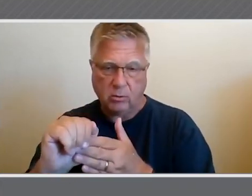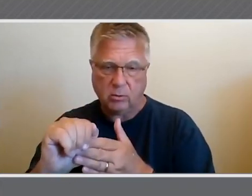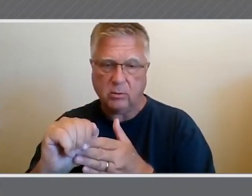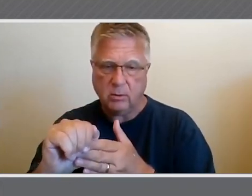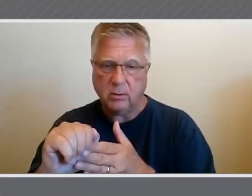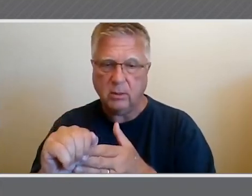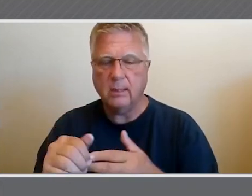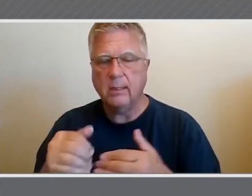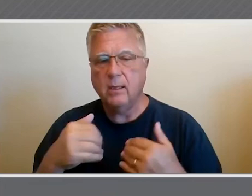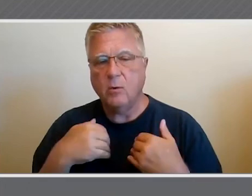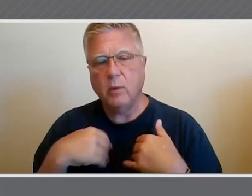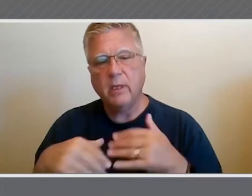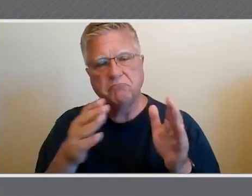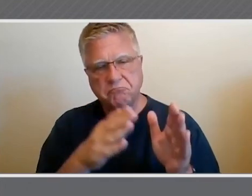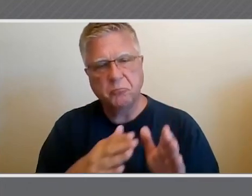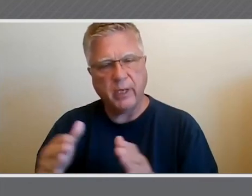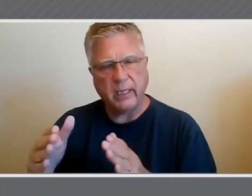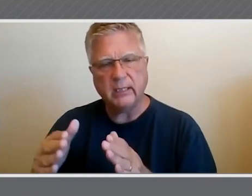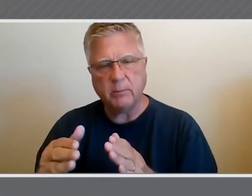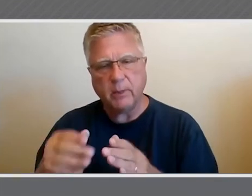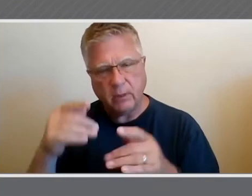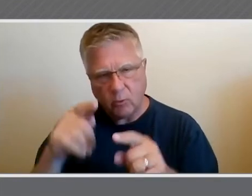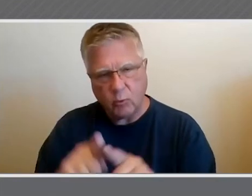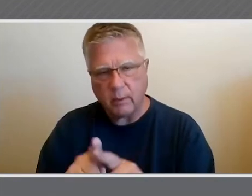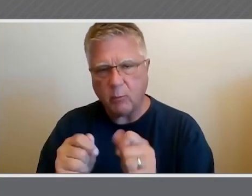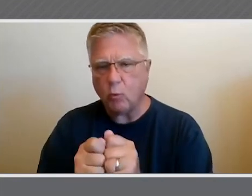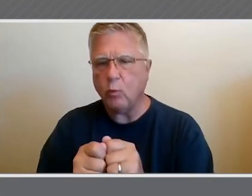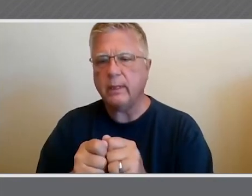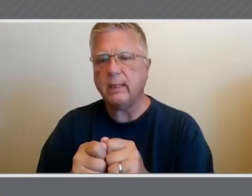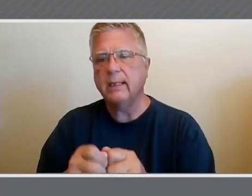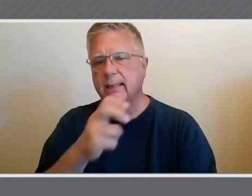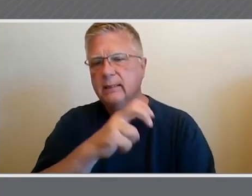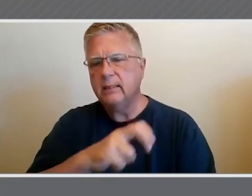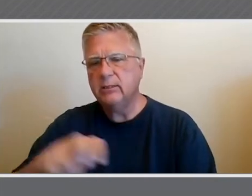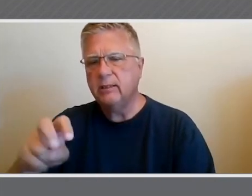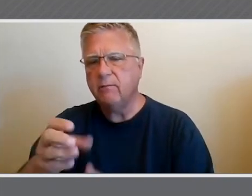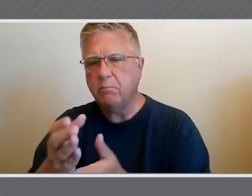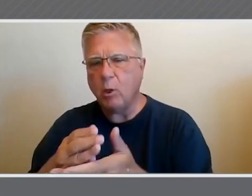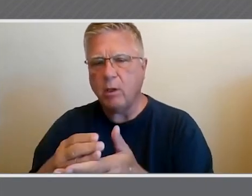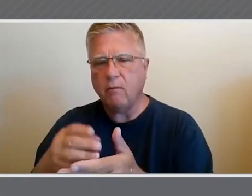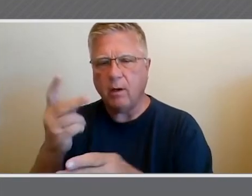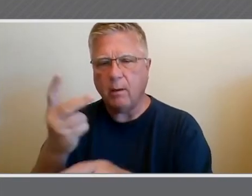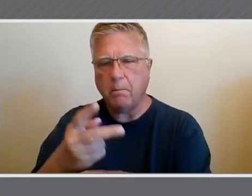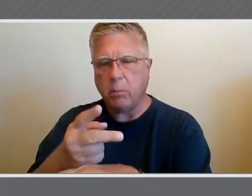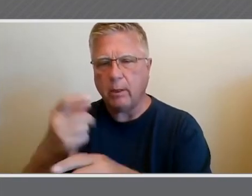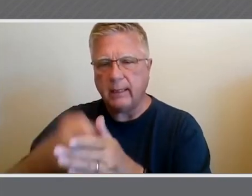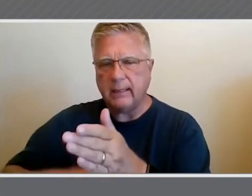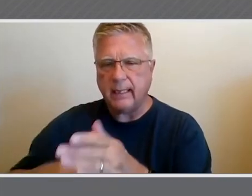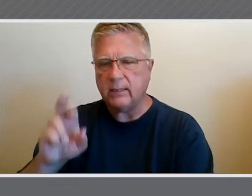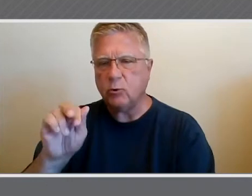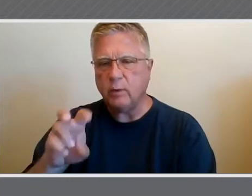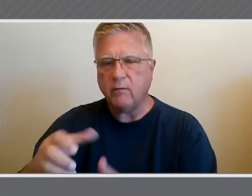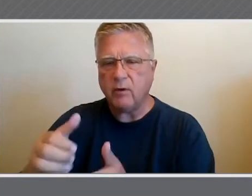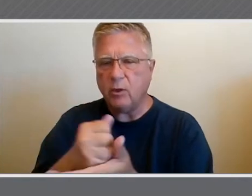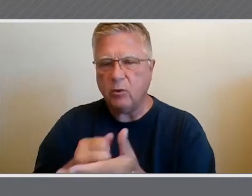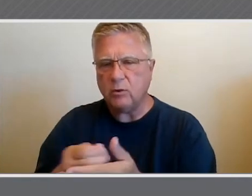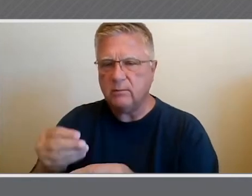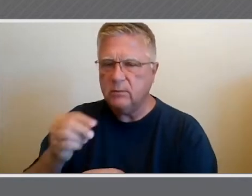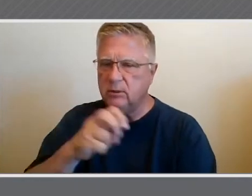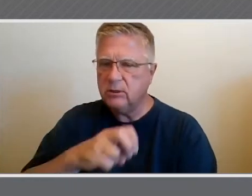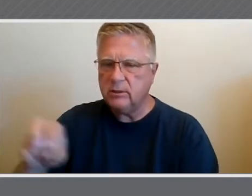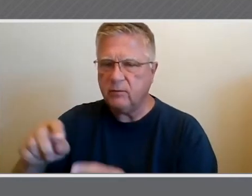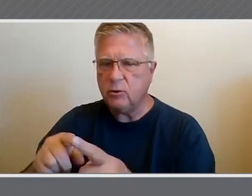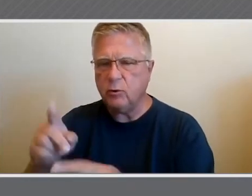We have an arrangement, an internal grouping to shift part of our parking tax revenues into the pension fund every year. So